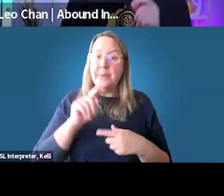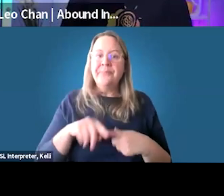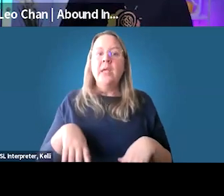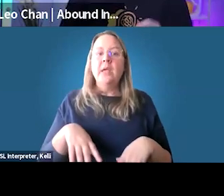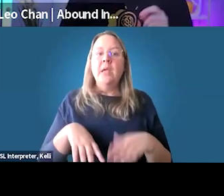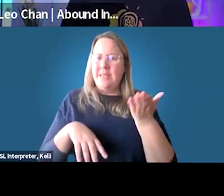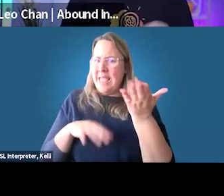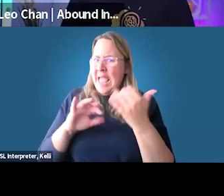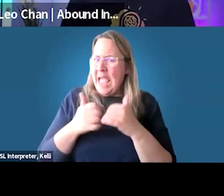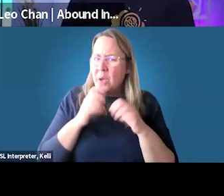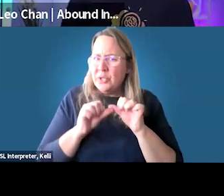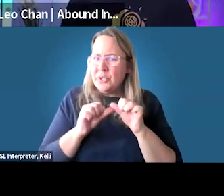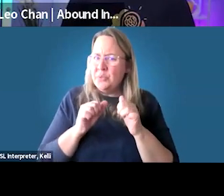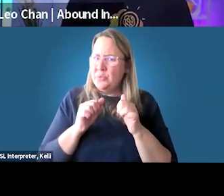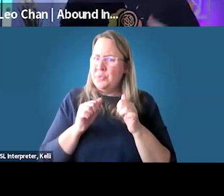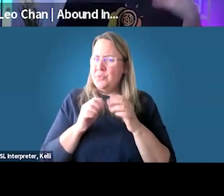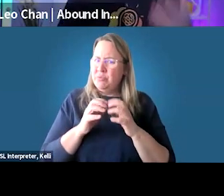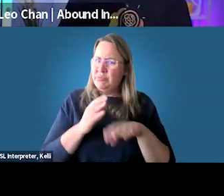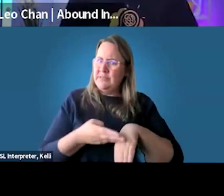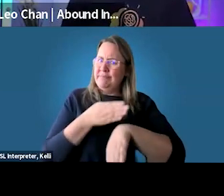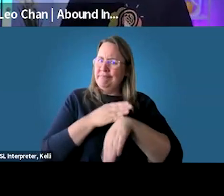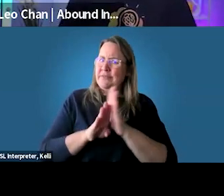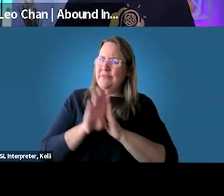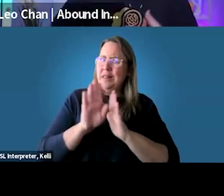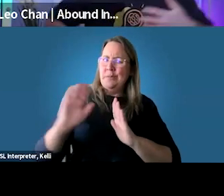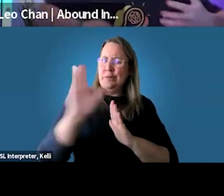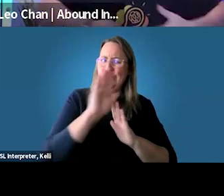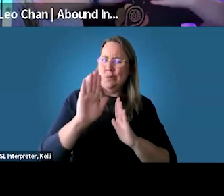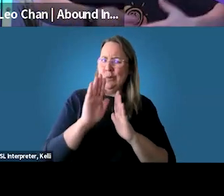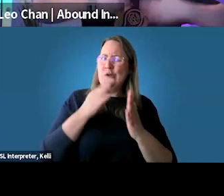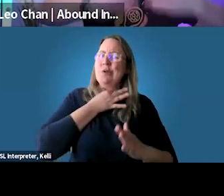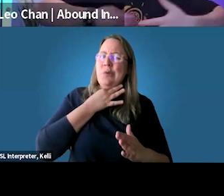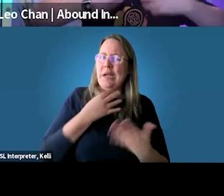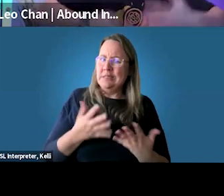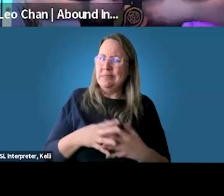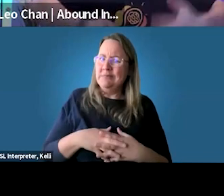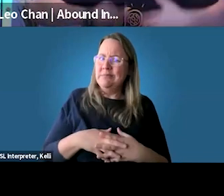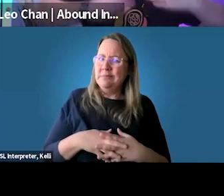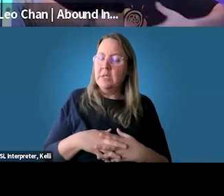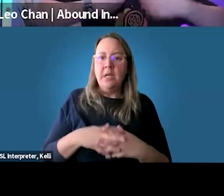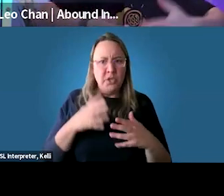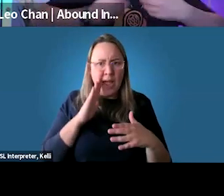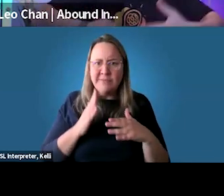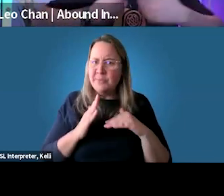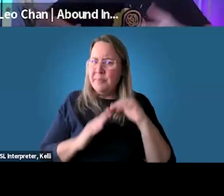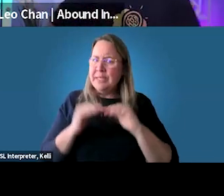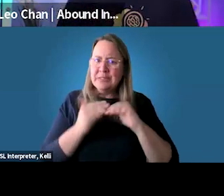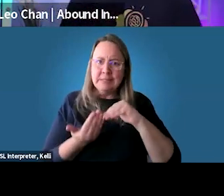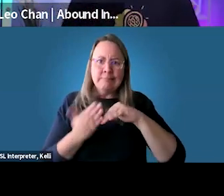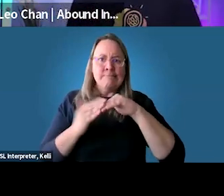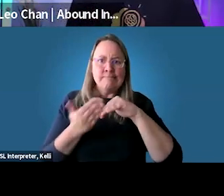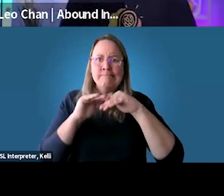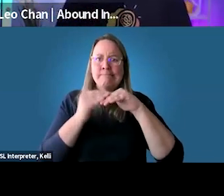you continue to cultivate your curiosity? Curiosity is a muscle like anything else. You need to build it to keep doing. What will you